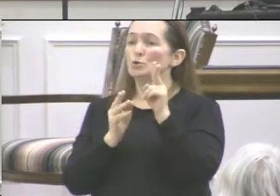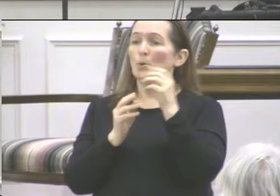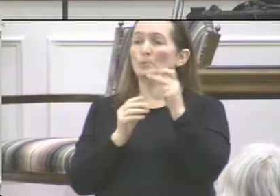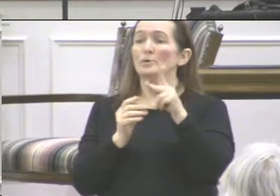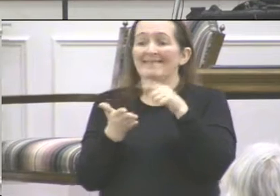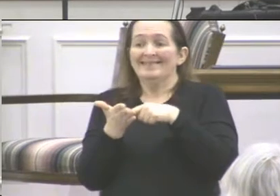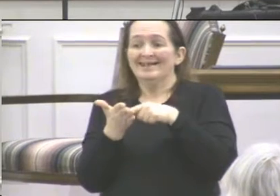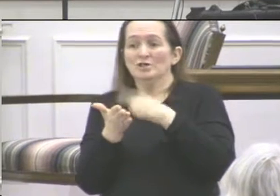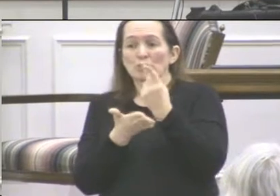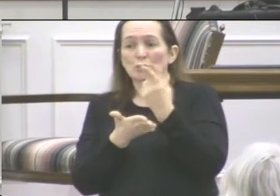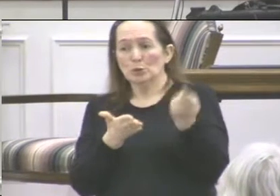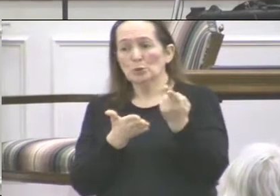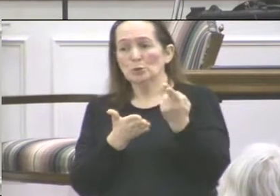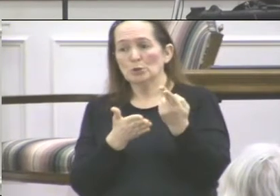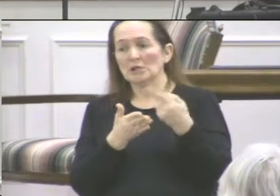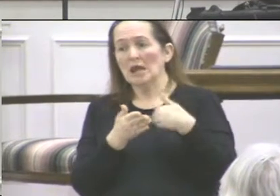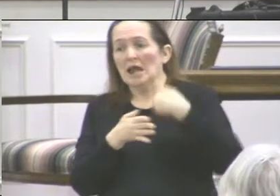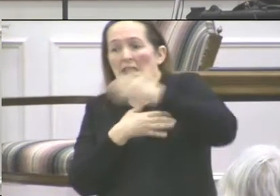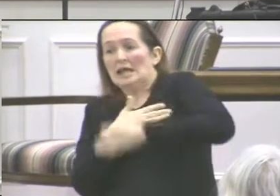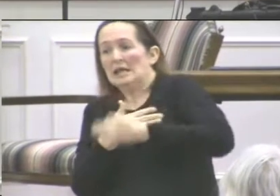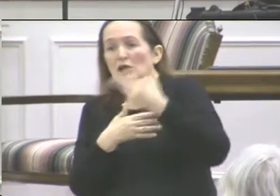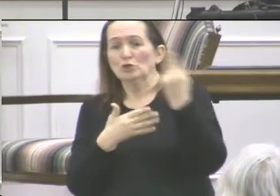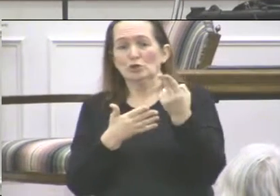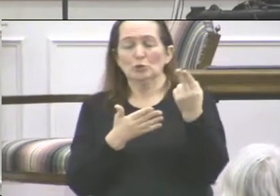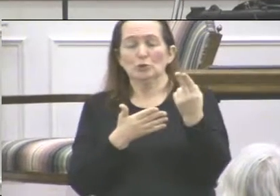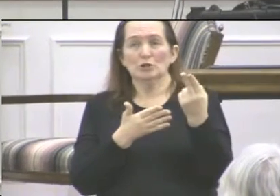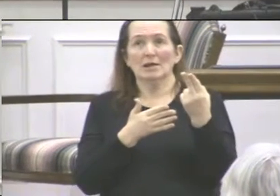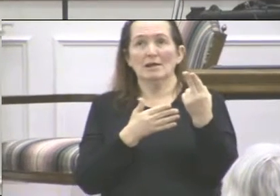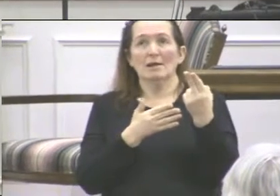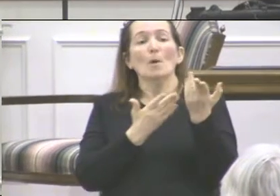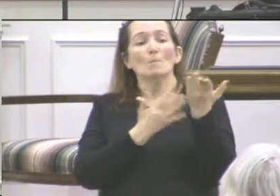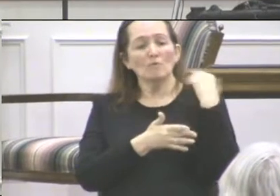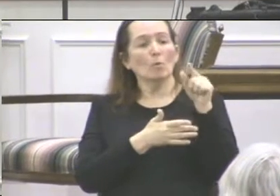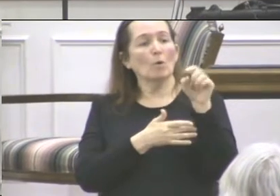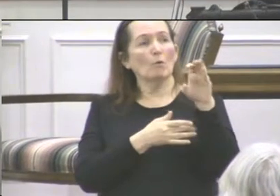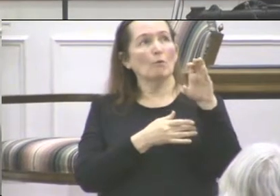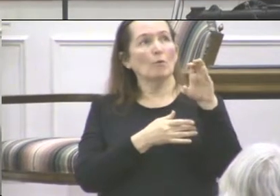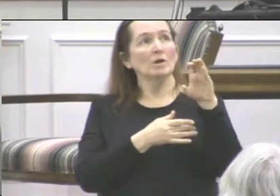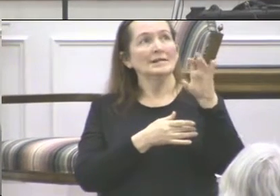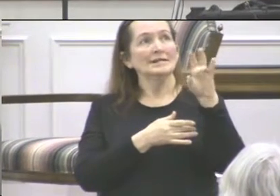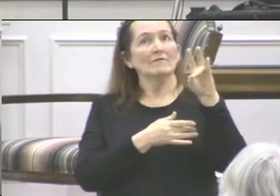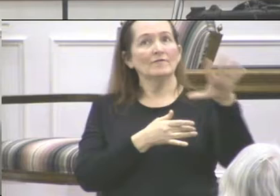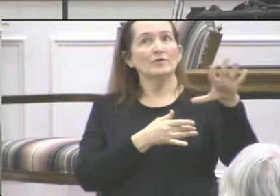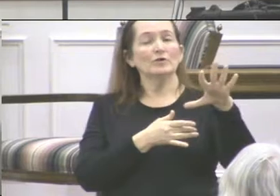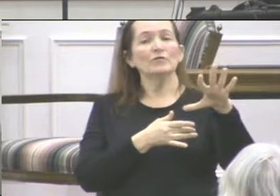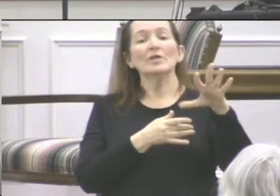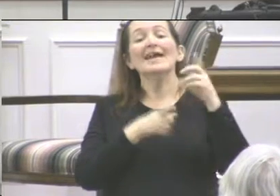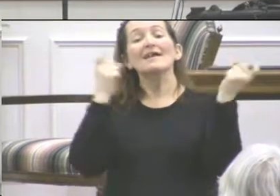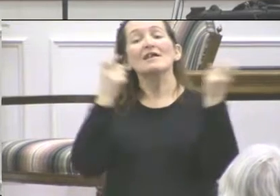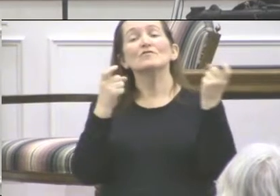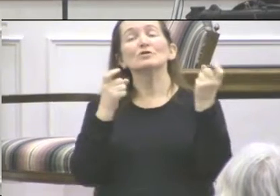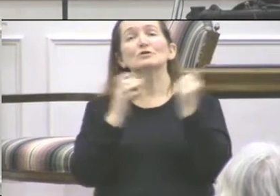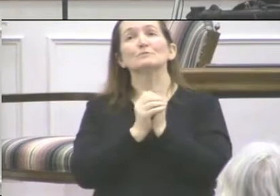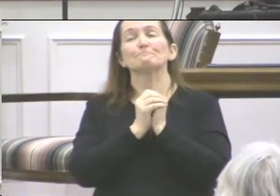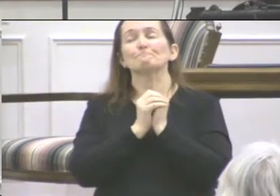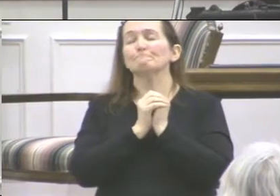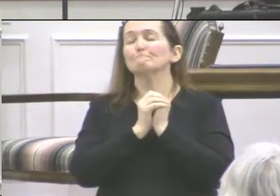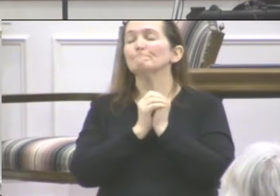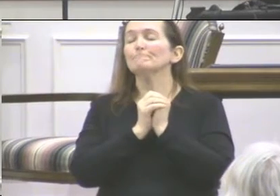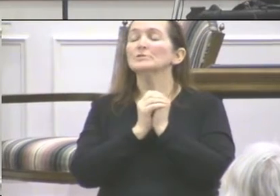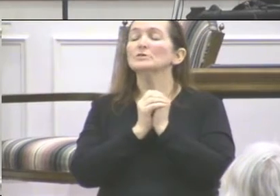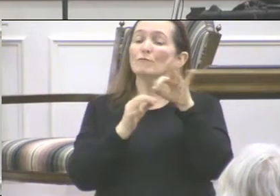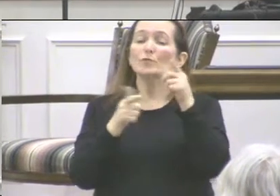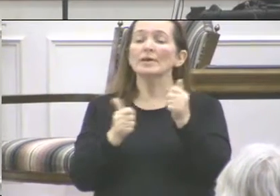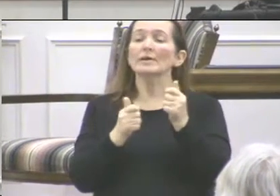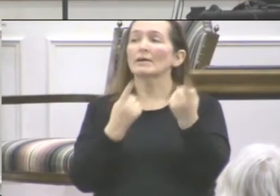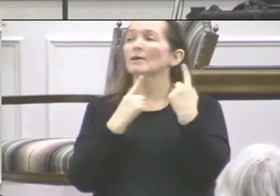this Thursday and the next Thursday, right before the 175th anniversary. So if you can, just try and be a part of that. It's a great time. Also,